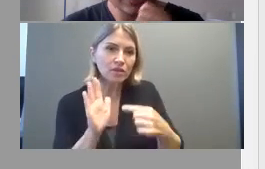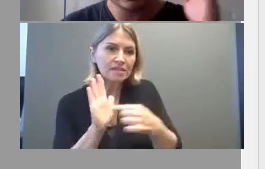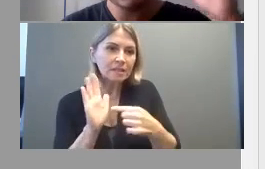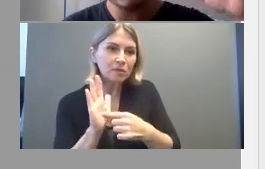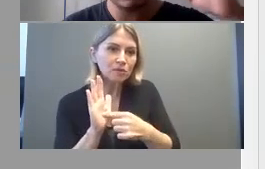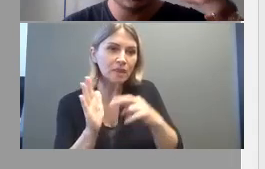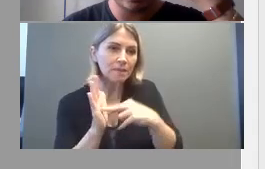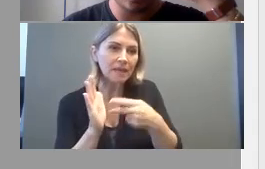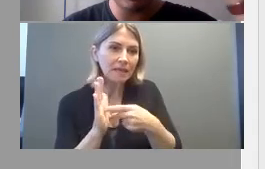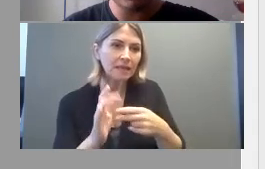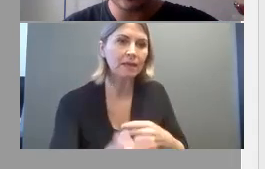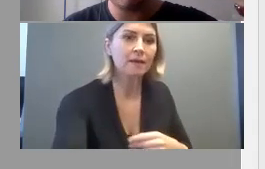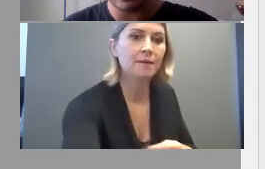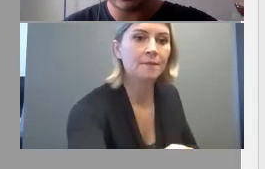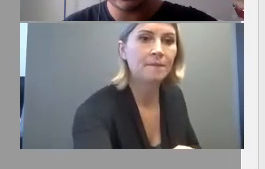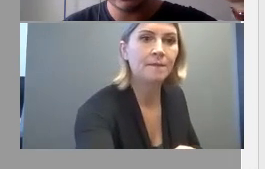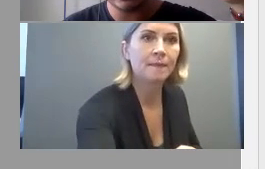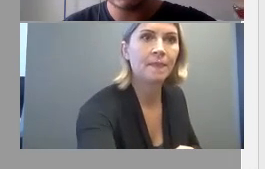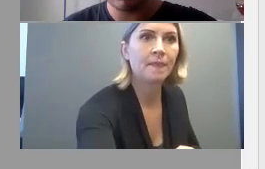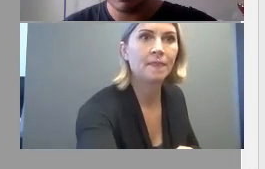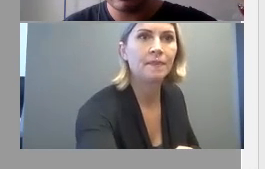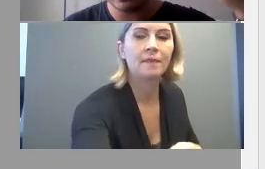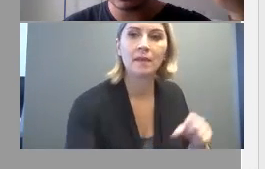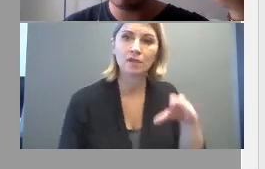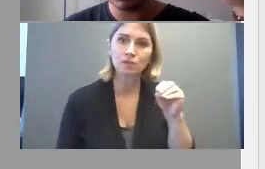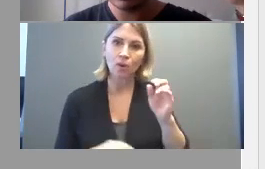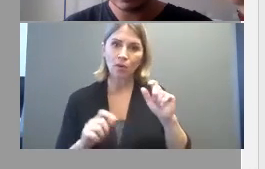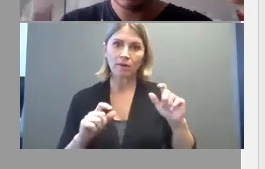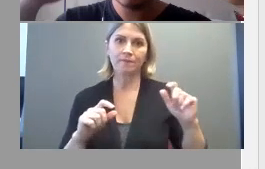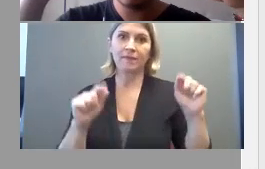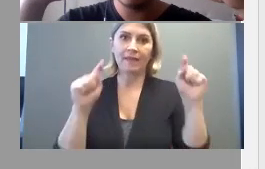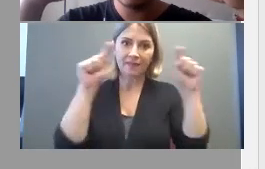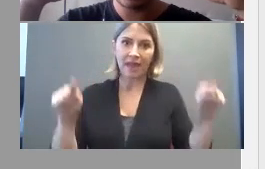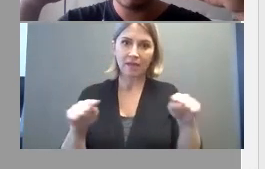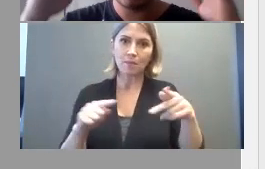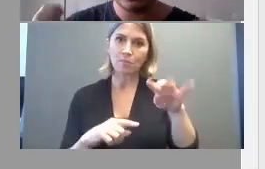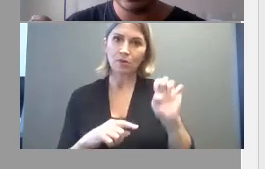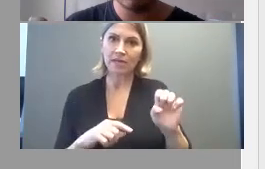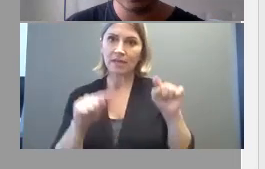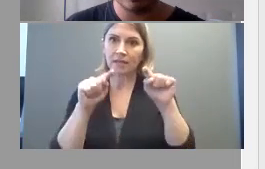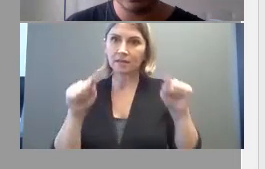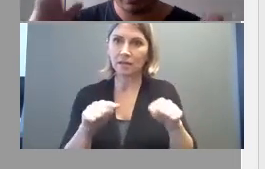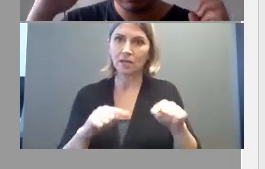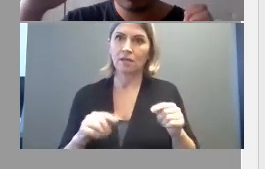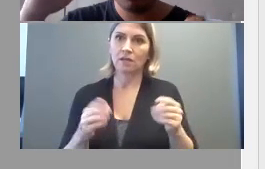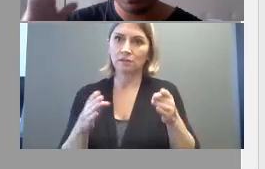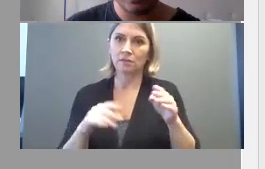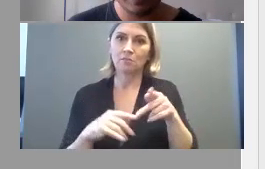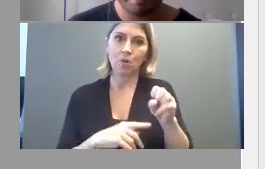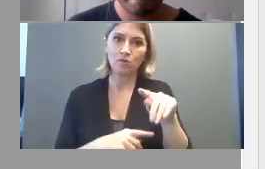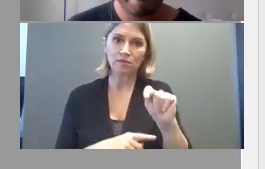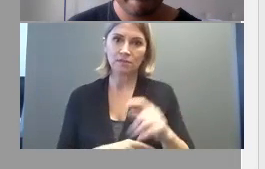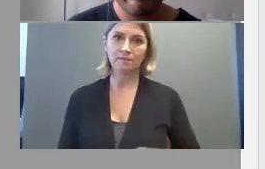indicating? Is in the, so an open square bracket indicates a pre-visit number, and a closing square bracket indicates a post-visit